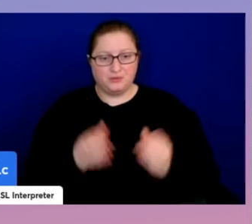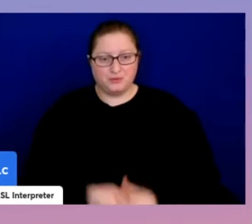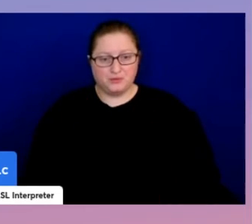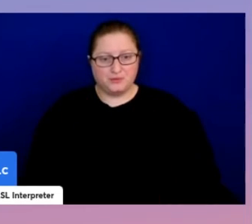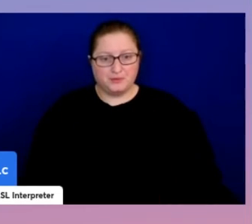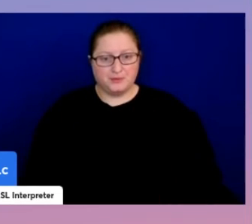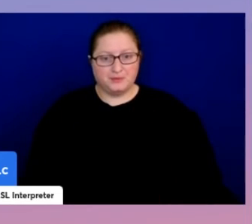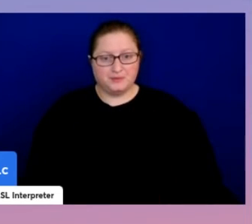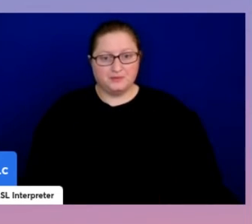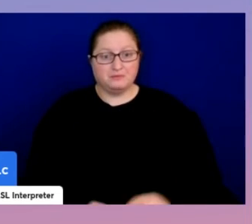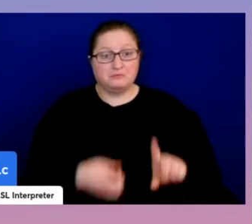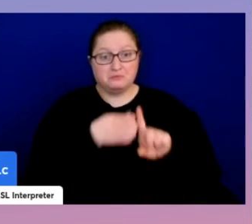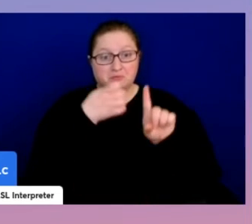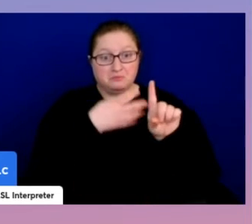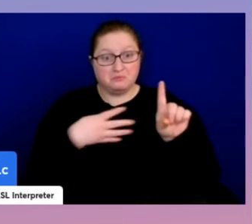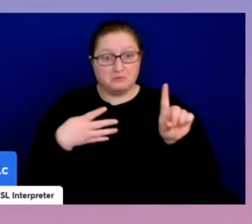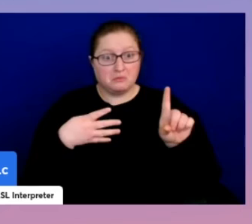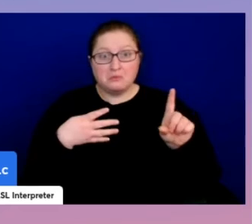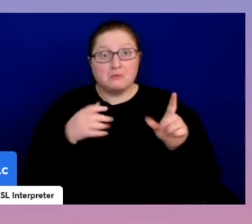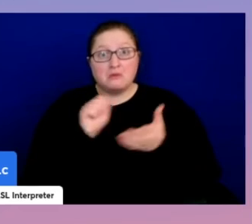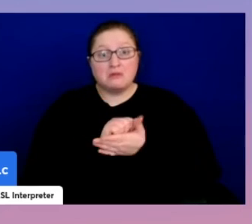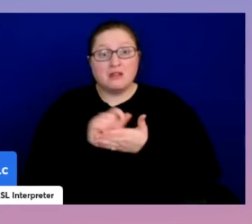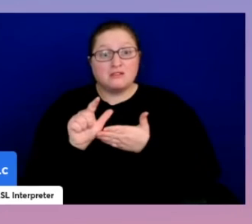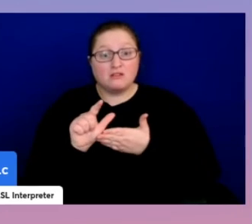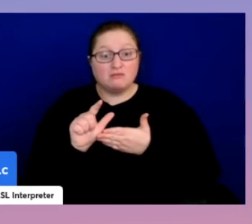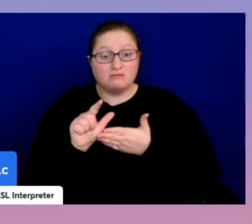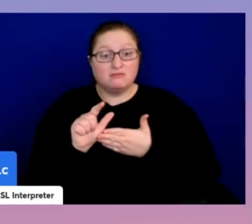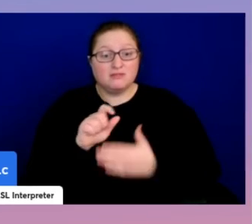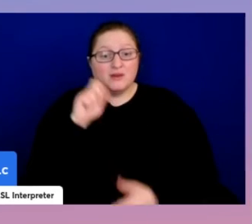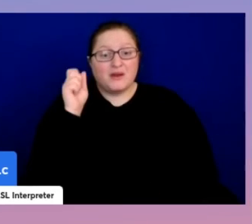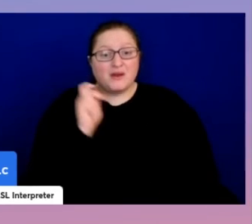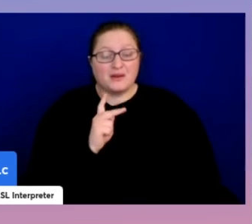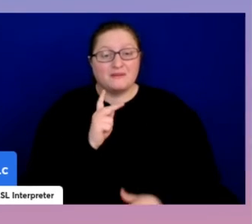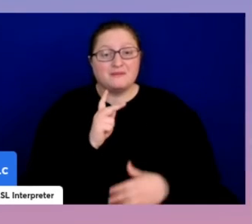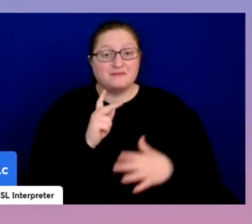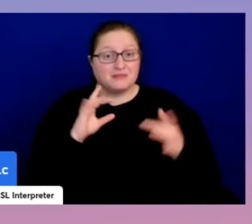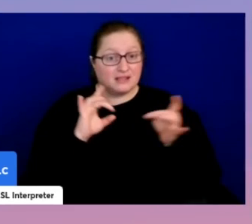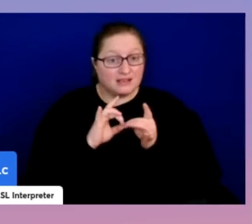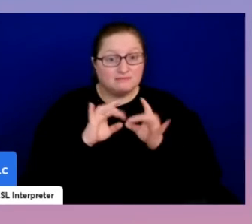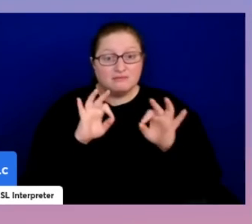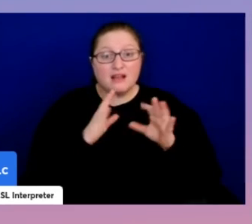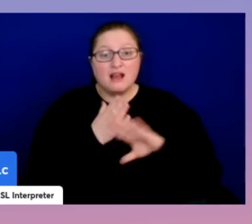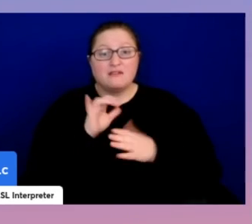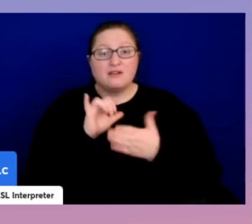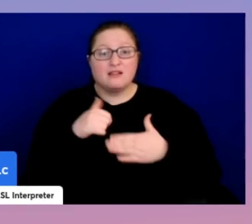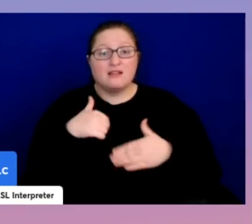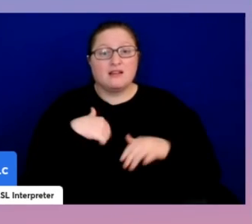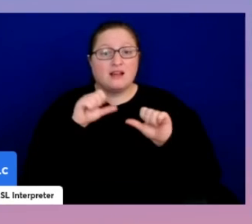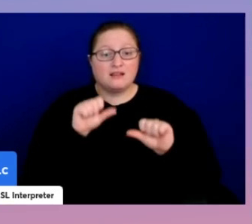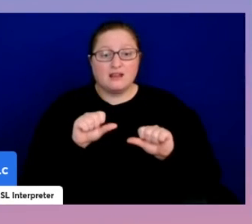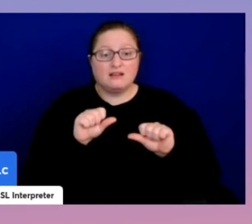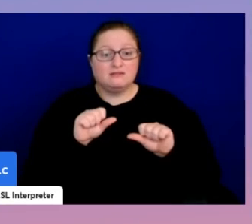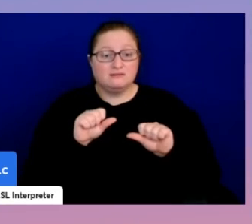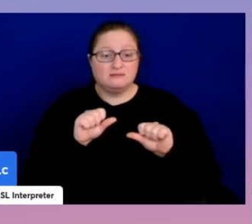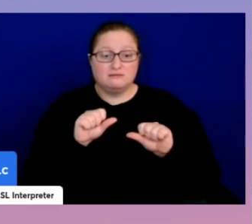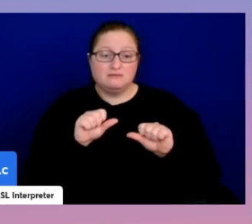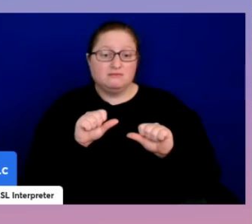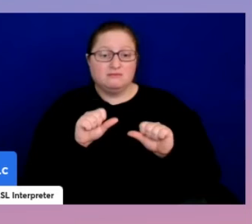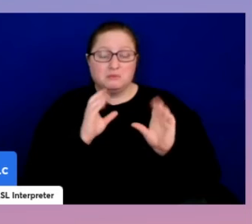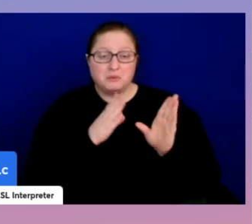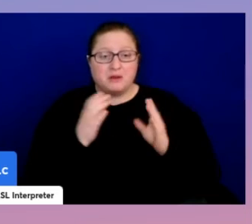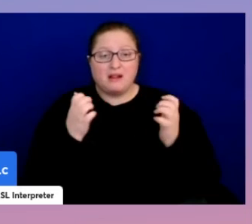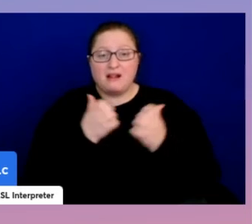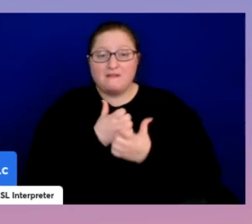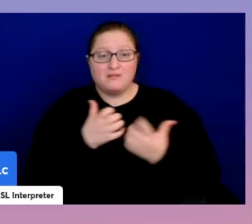Okay. Okay, that's it. Connect. Okay. After that, I prepare everything already. So